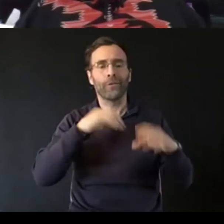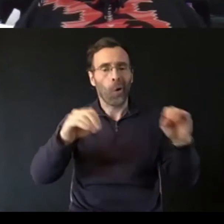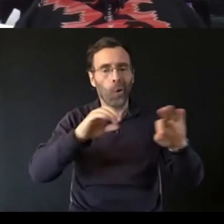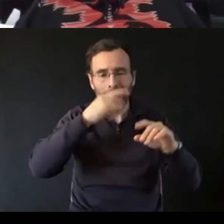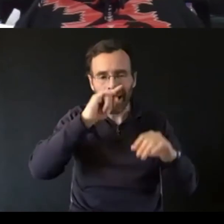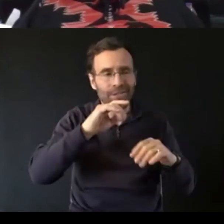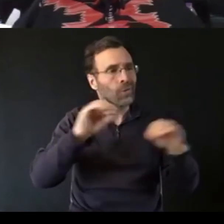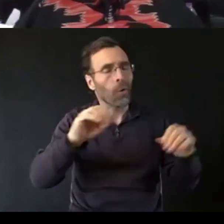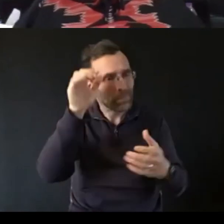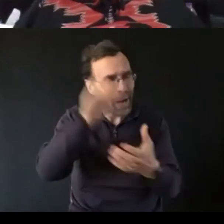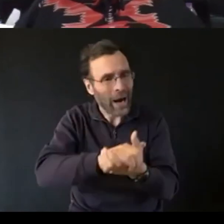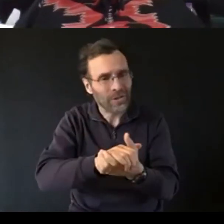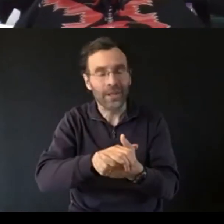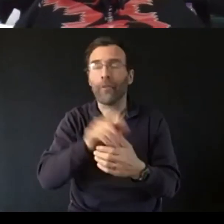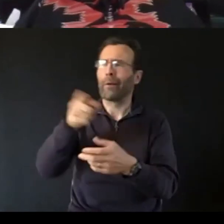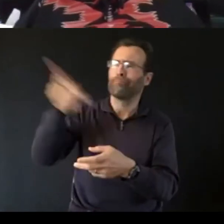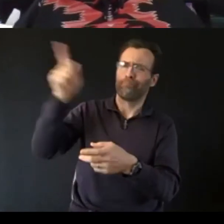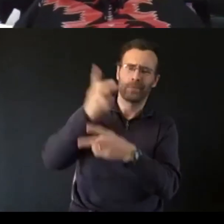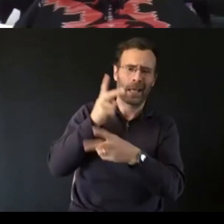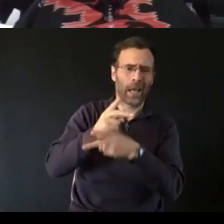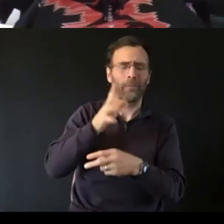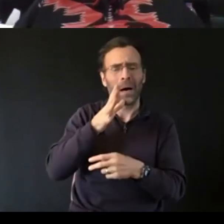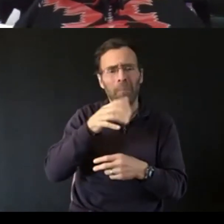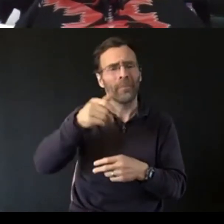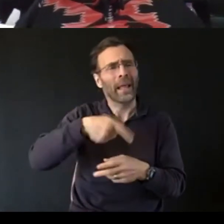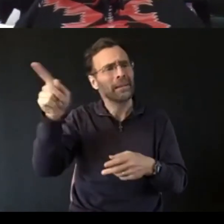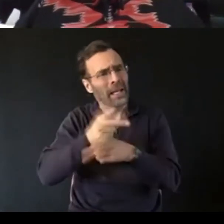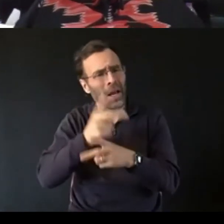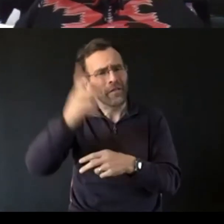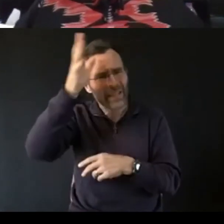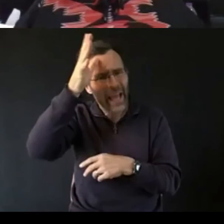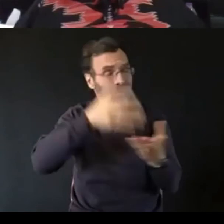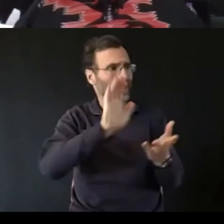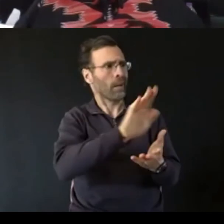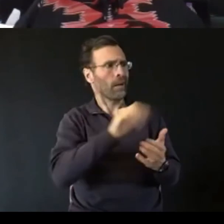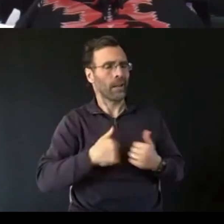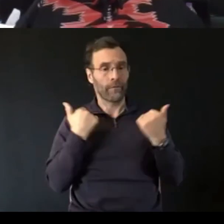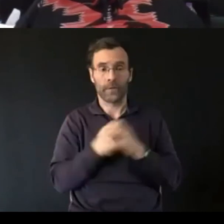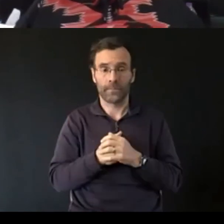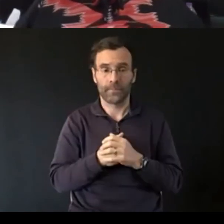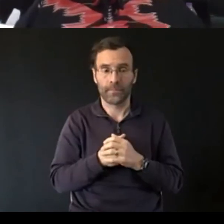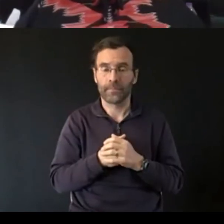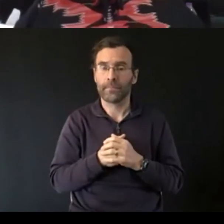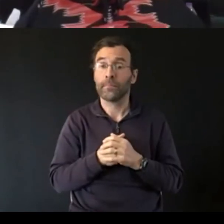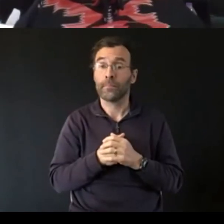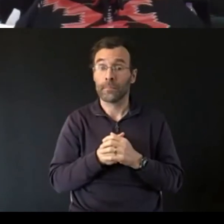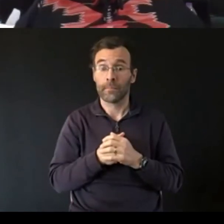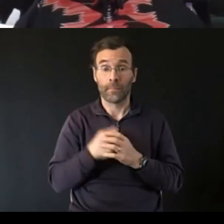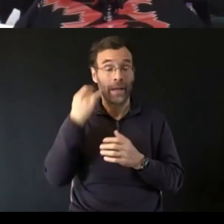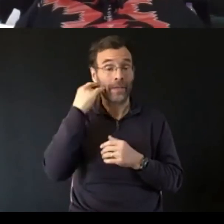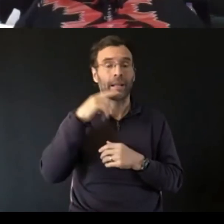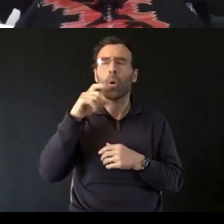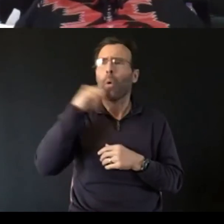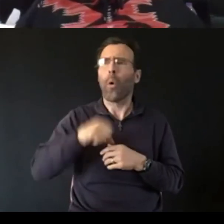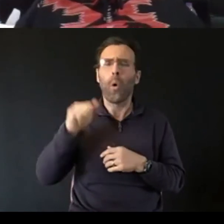spouse, they can take care of mom and dad. That can be their sort of life. Imagine sort of thinking about the spinster aunt that